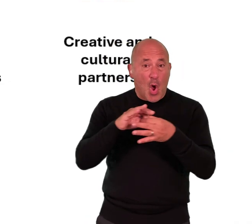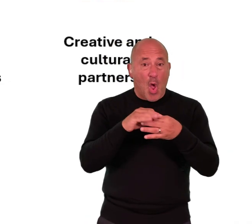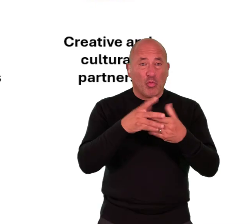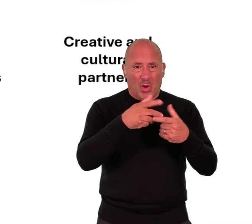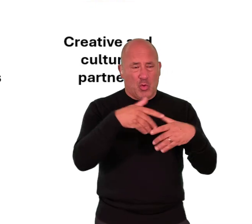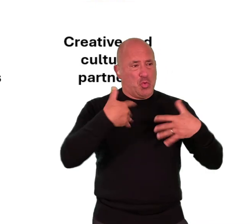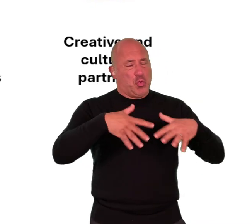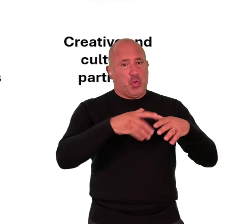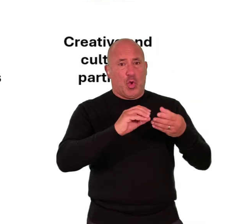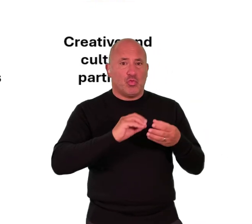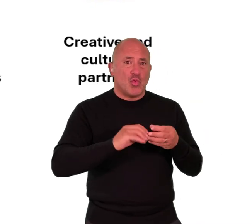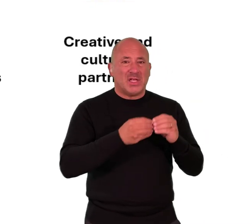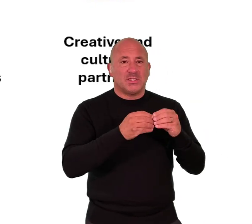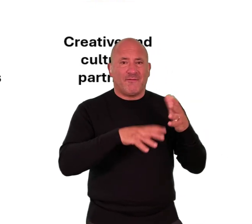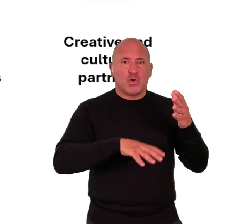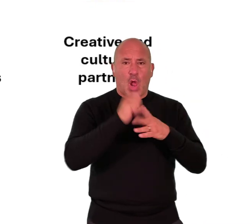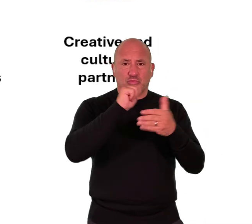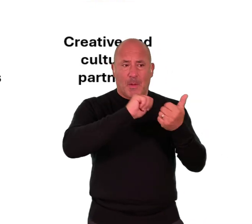track record.